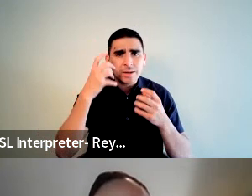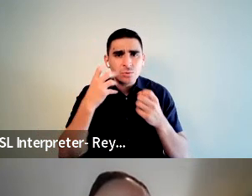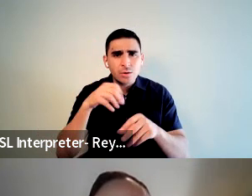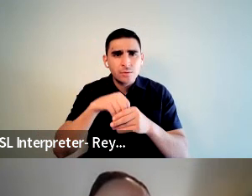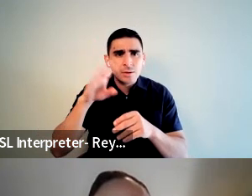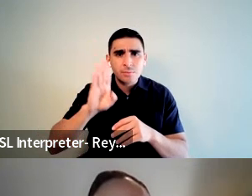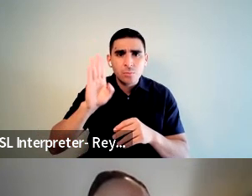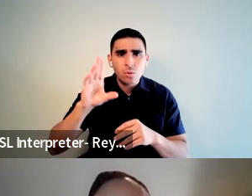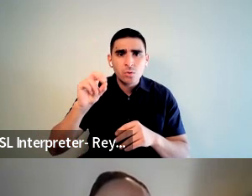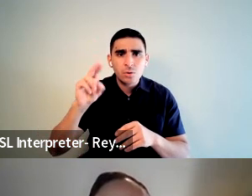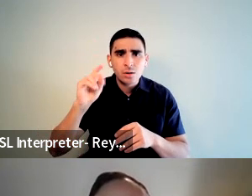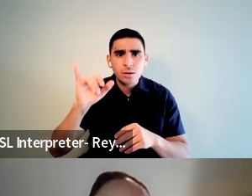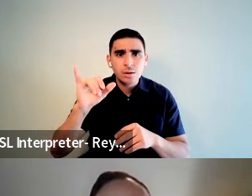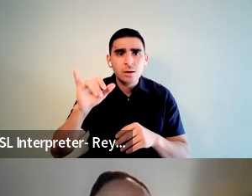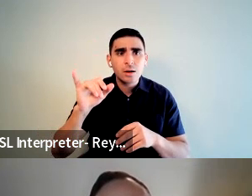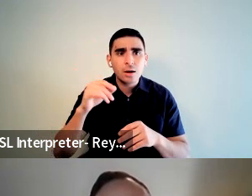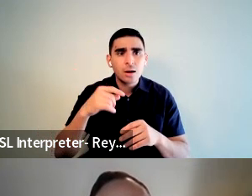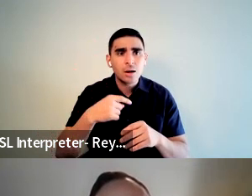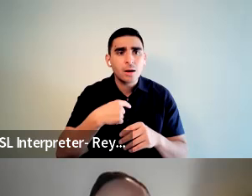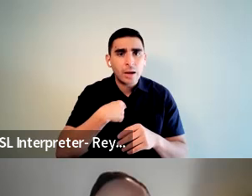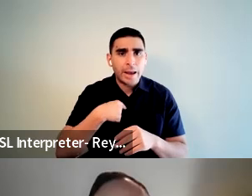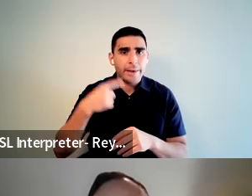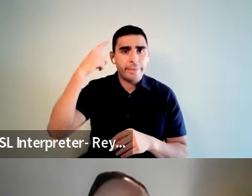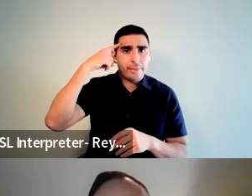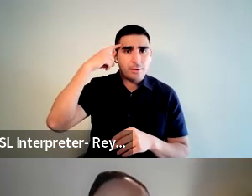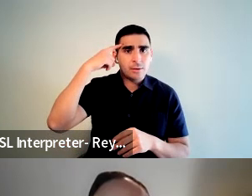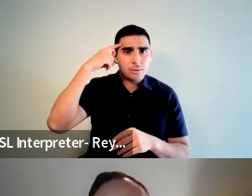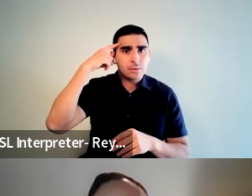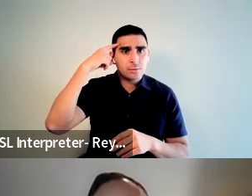years now. And I think that this is